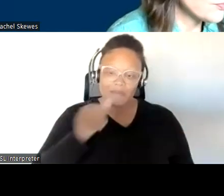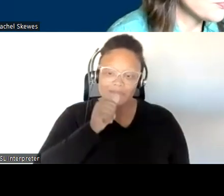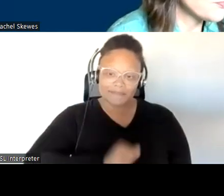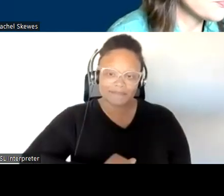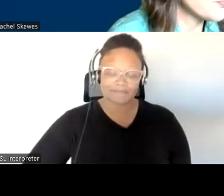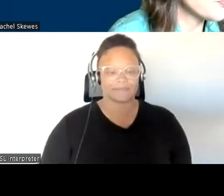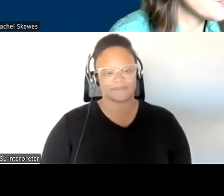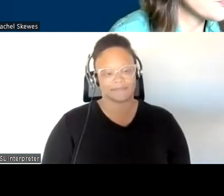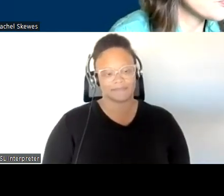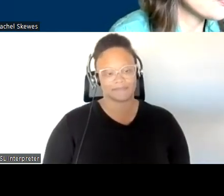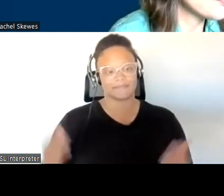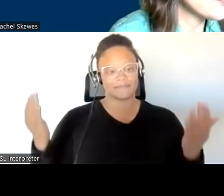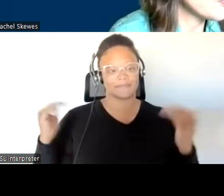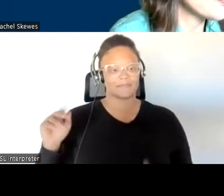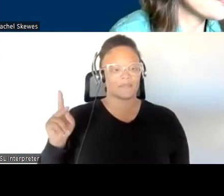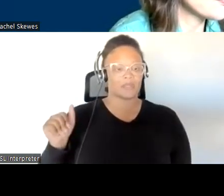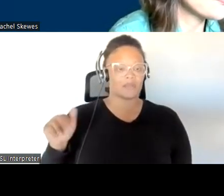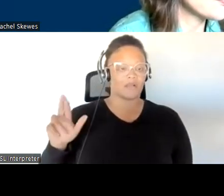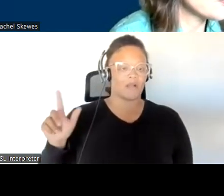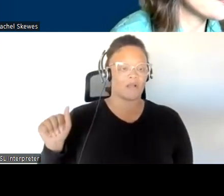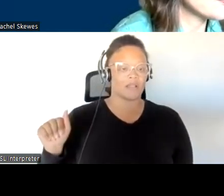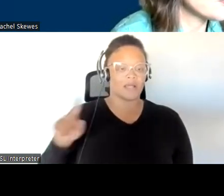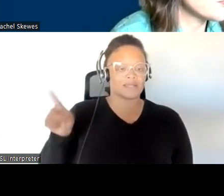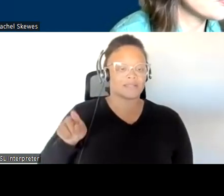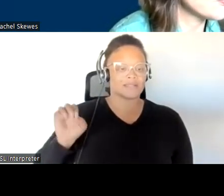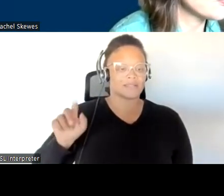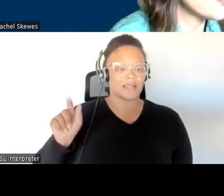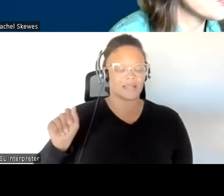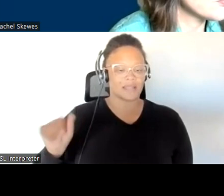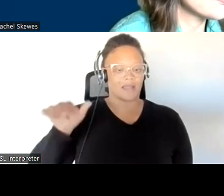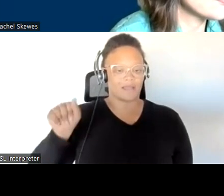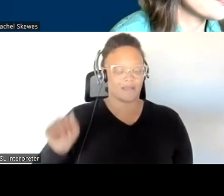have Carla Zelaya. Carla?